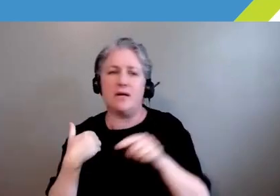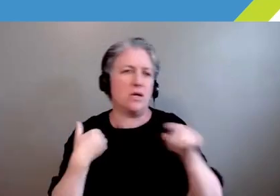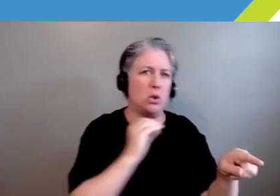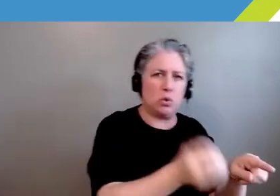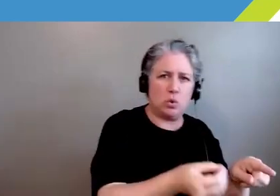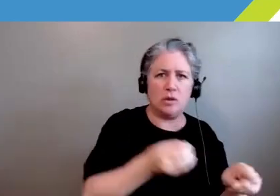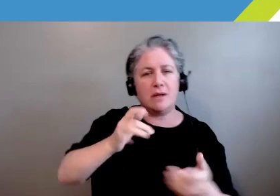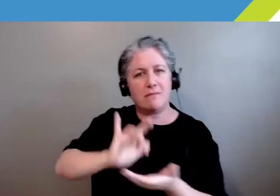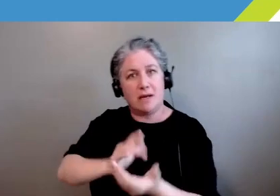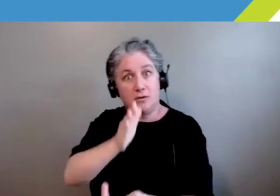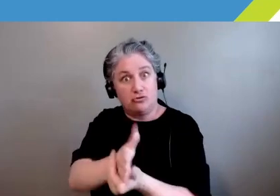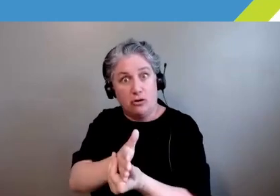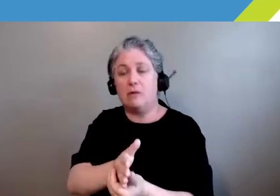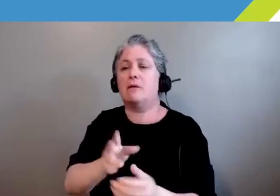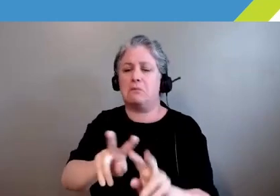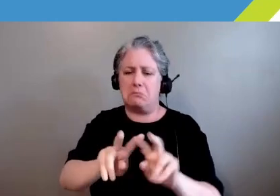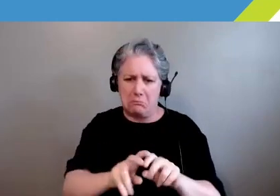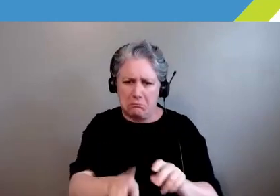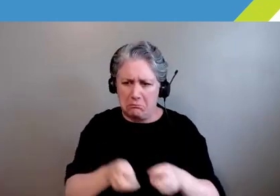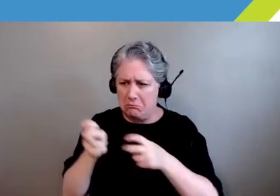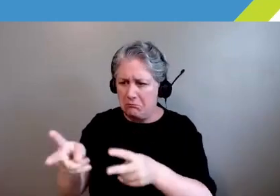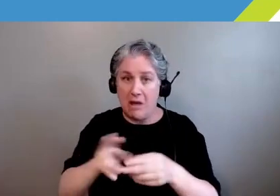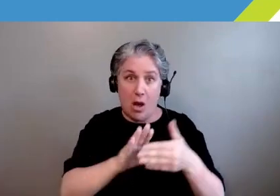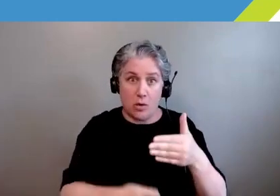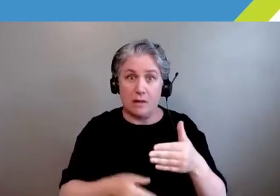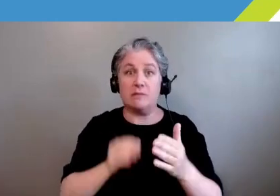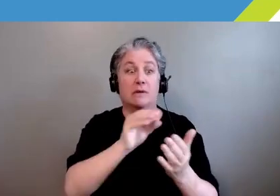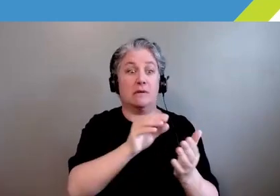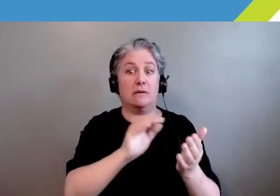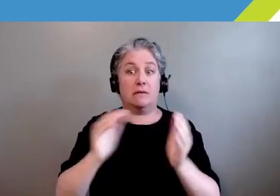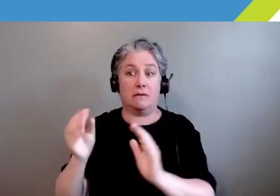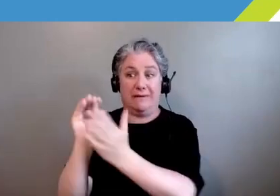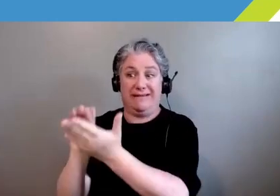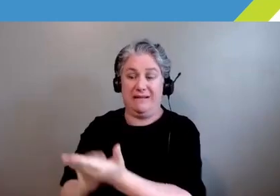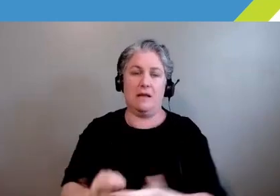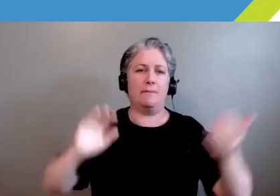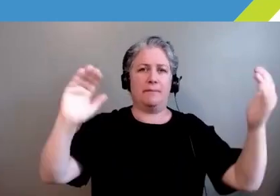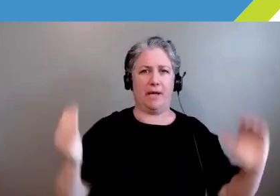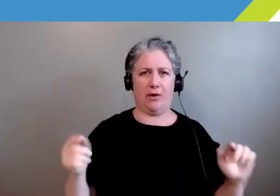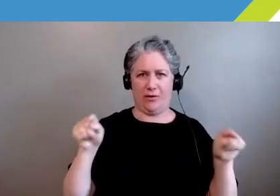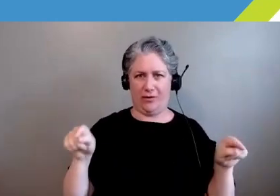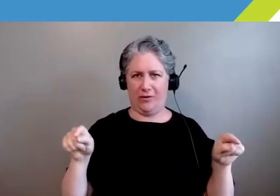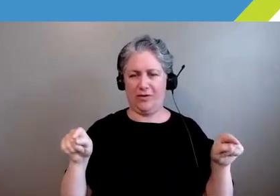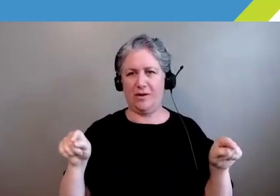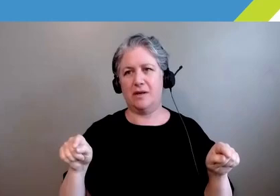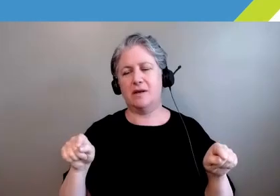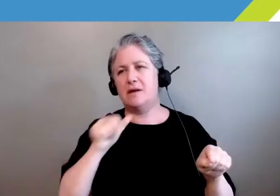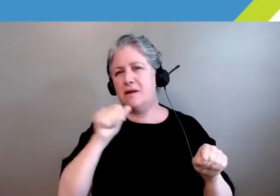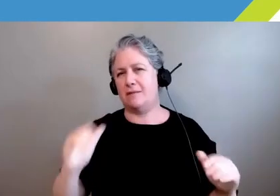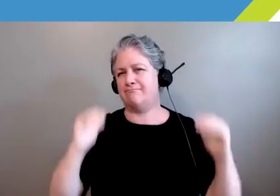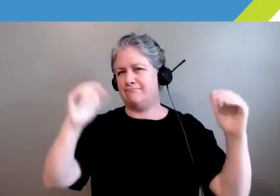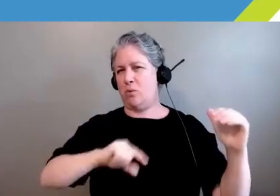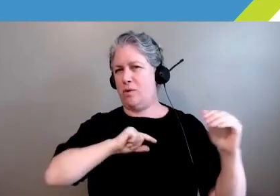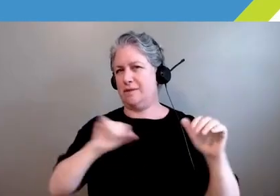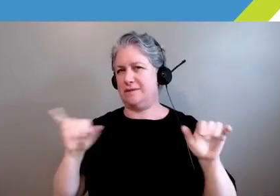from the medical chart, and then compare outcomes as they're recorded in the medical chart. It's not as high quality as a prospective study because,